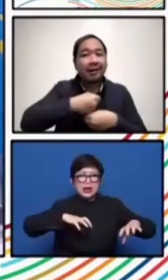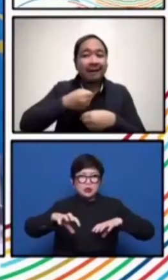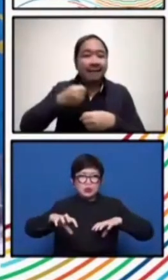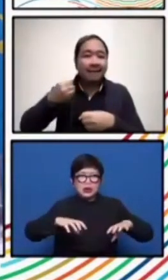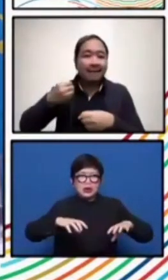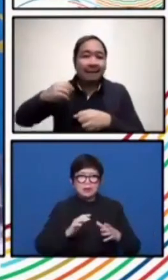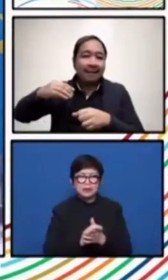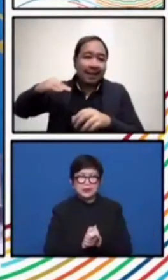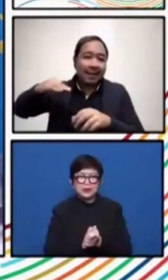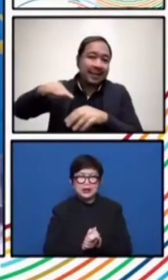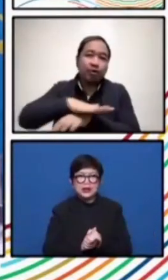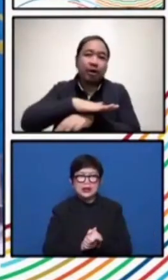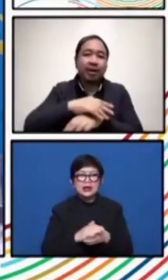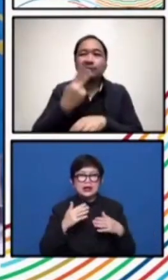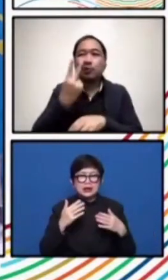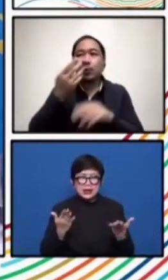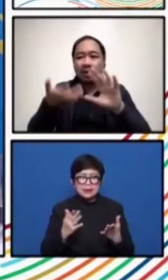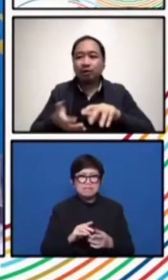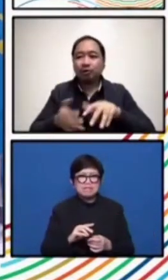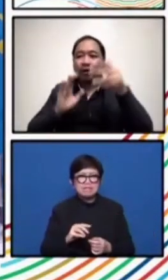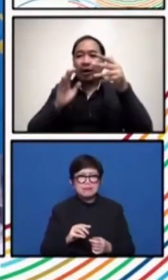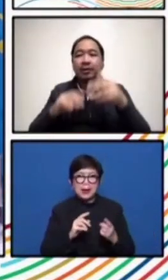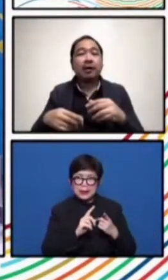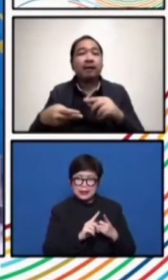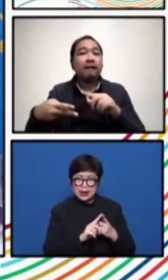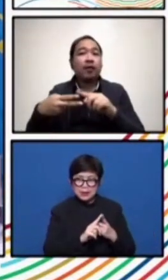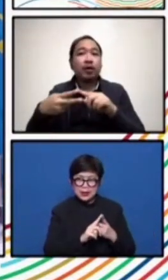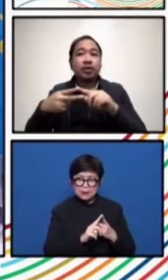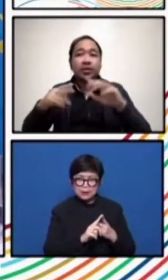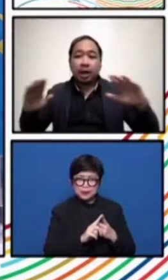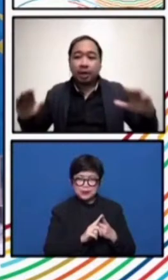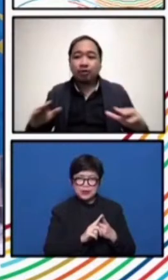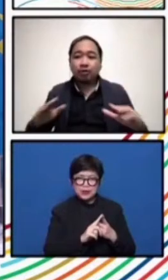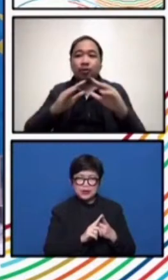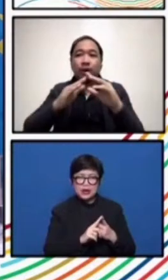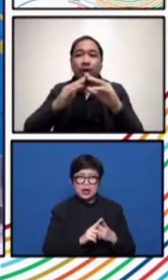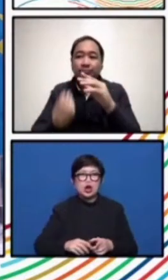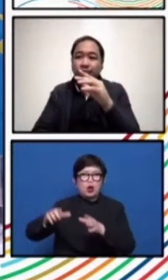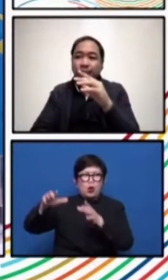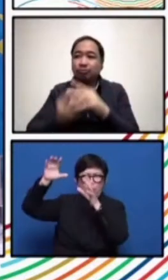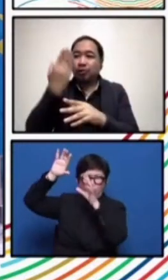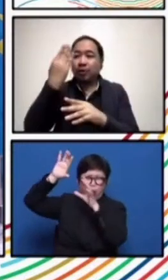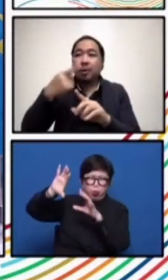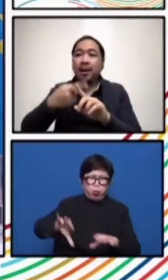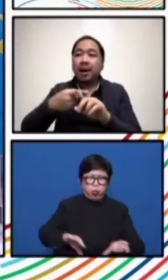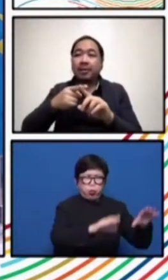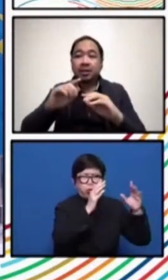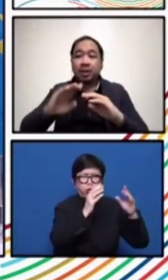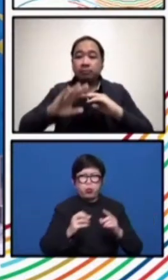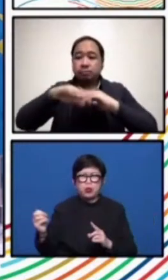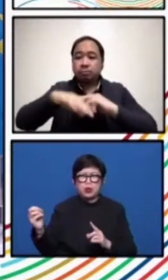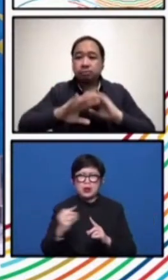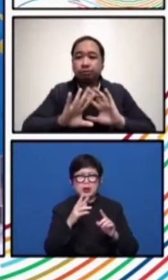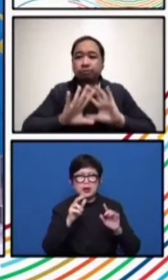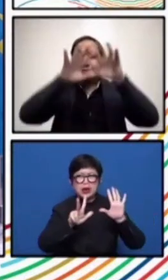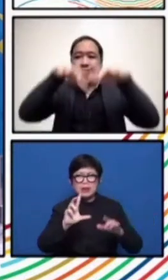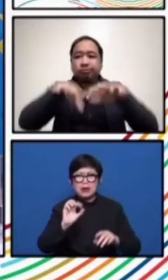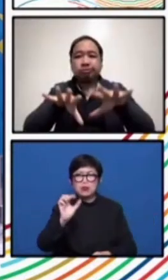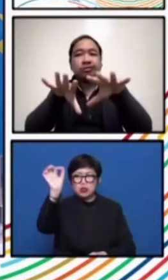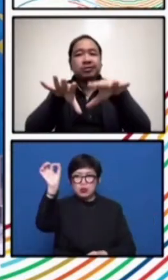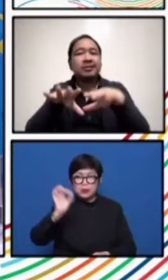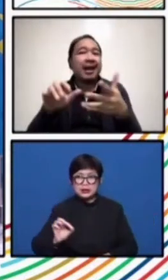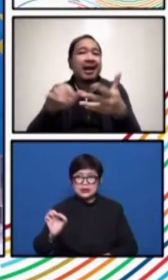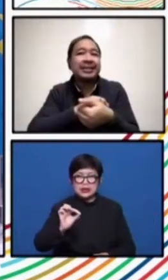this year first the volcano eruptions and tsunami that affected 84 percent of the country and the outbreak of the covid-19